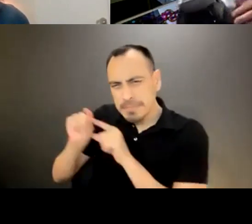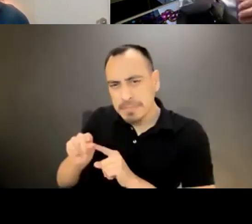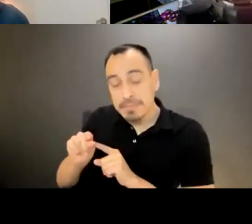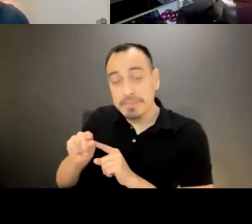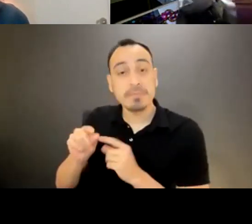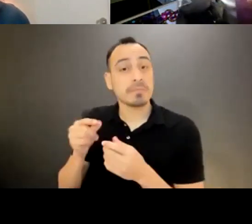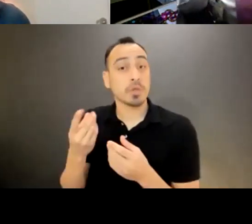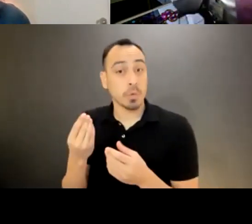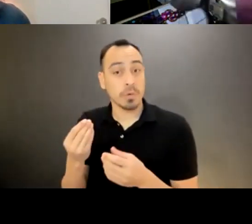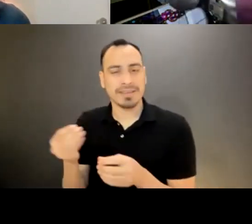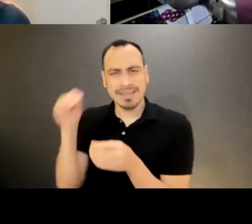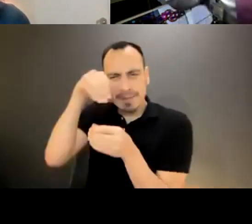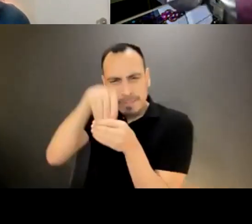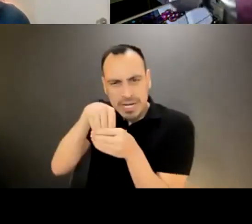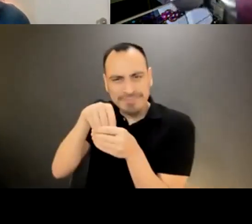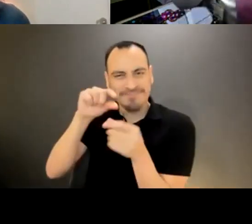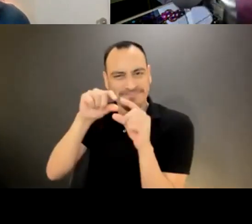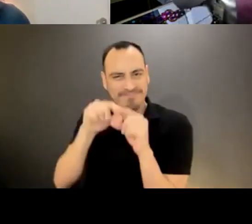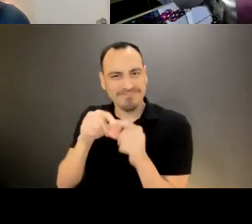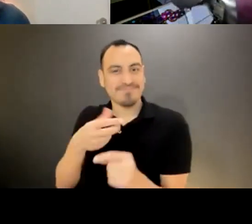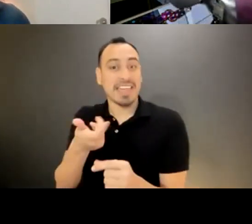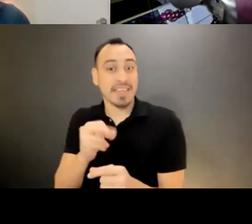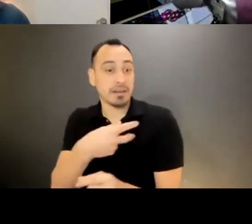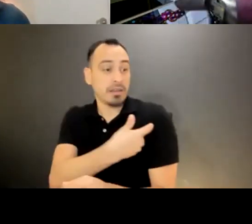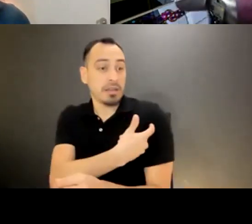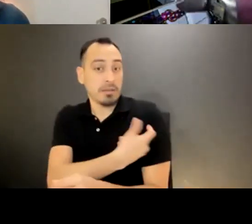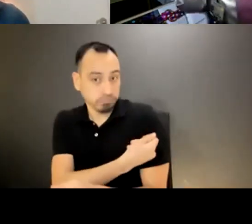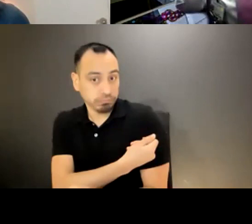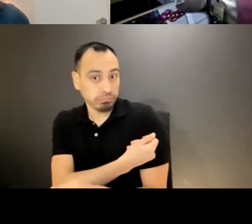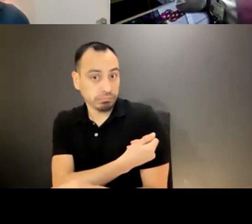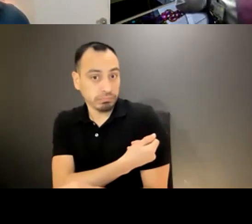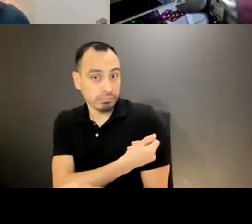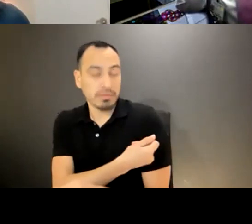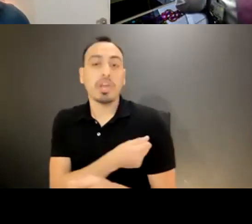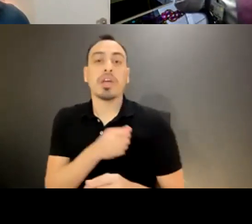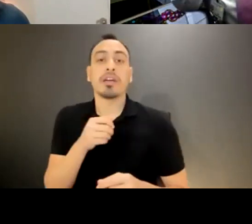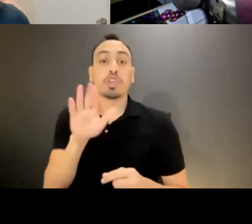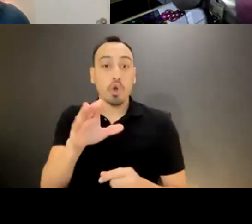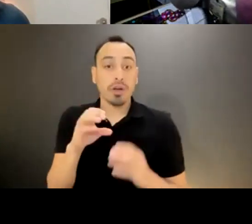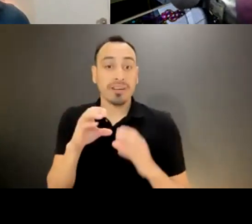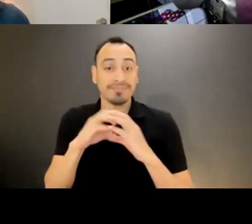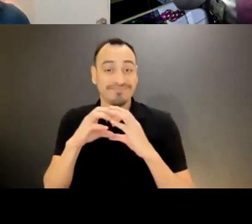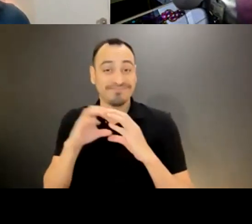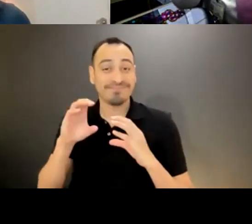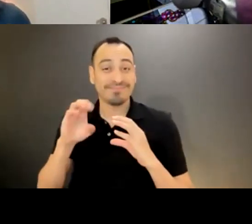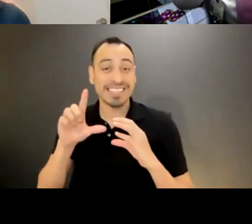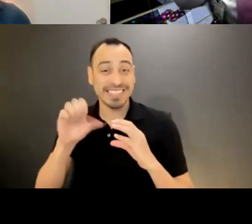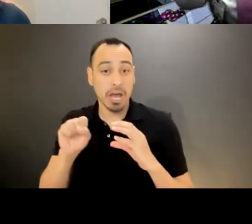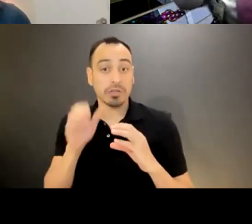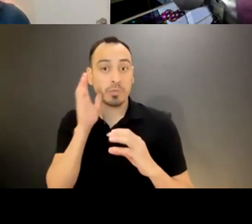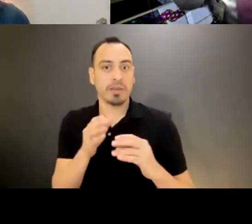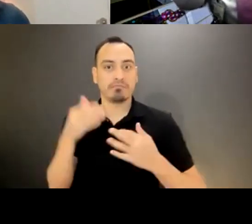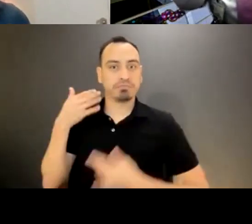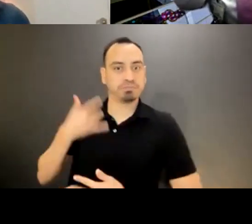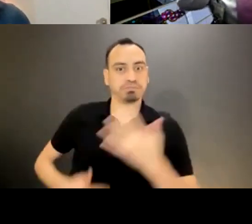which is then injected in the body, and then cells take that capsule up and release the RNA, which then produces